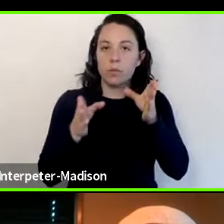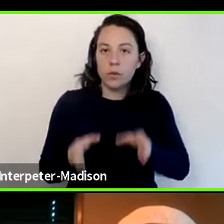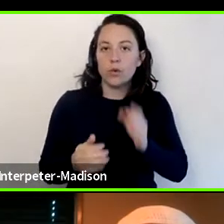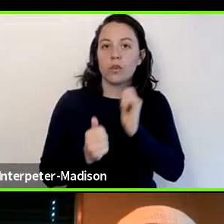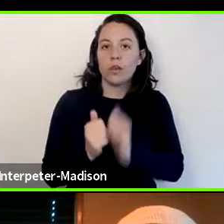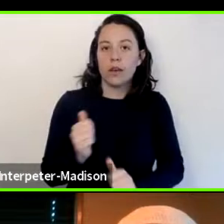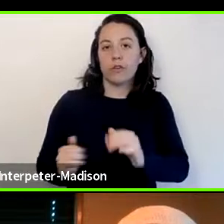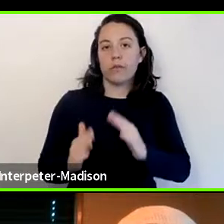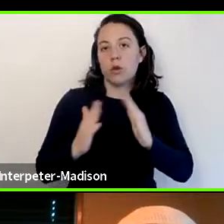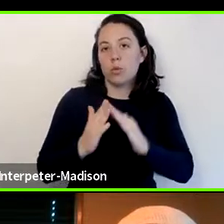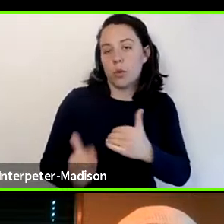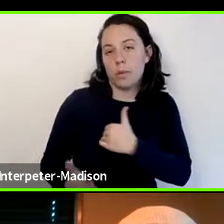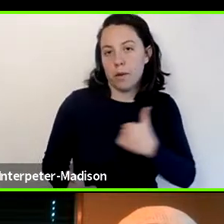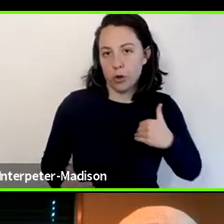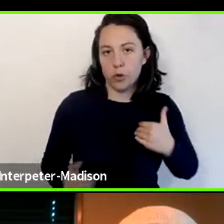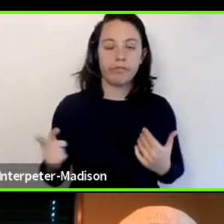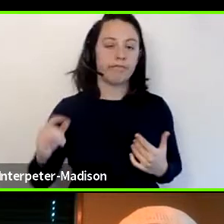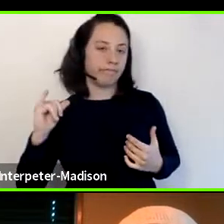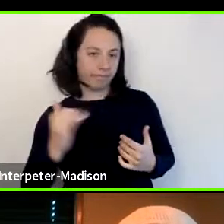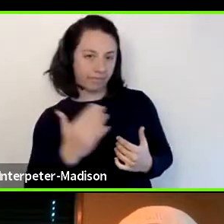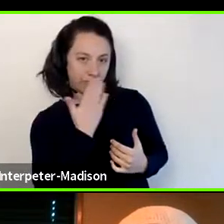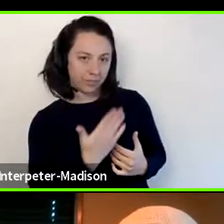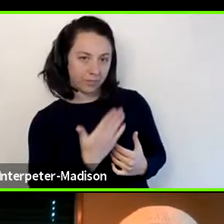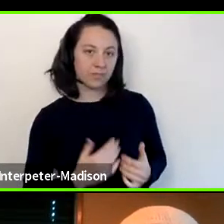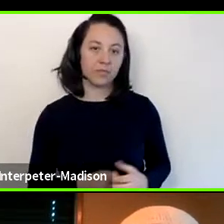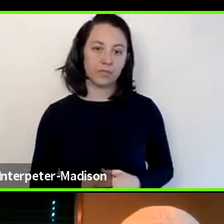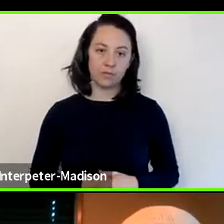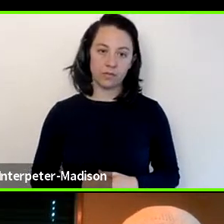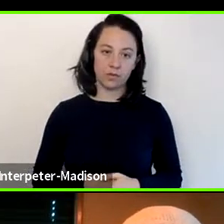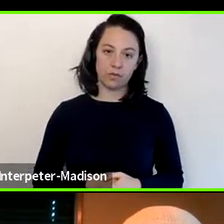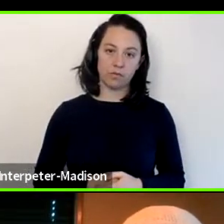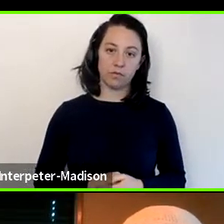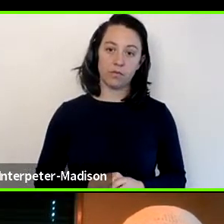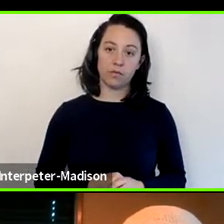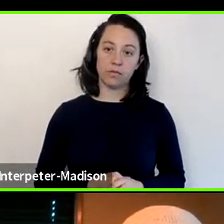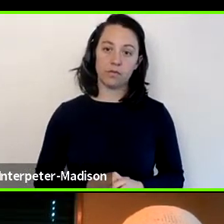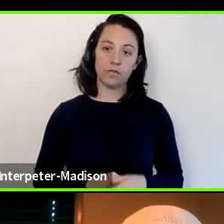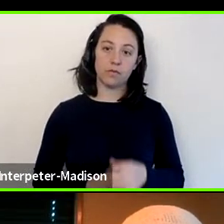Thank you, Dolly. Next panel member, Carla Rowe.